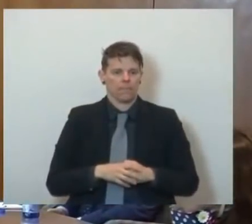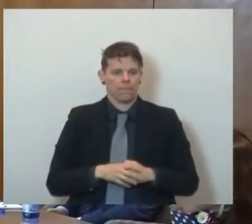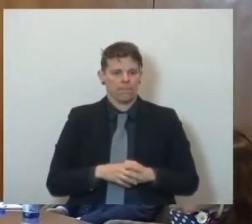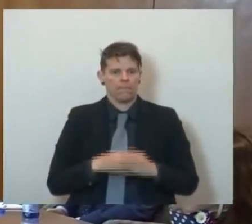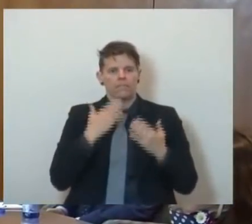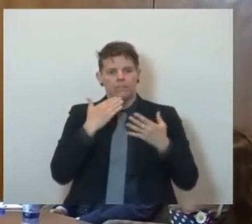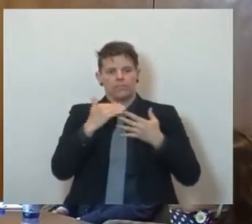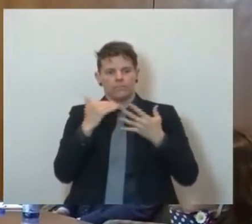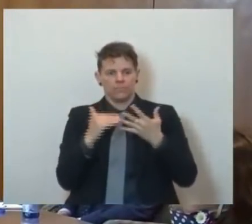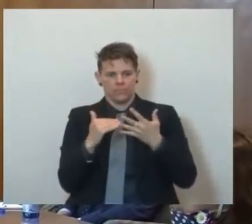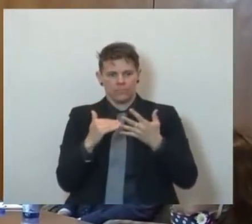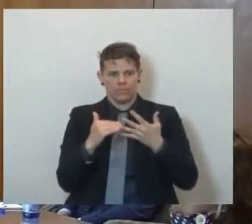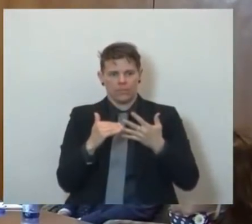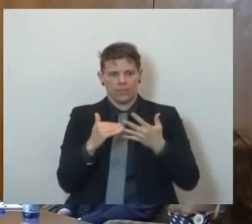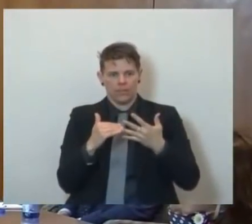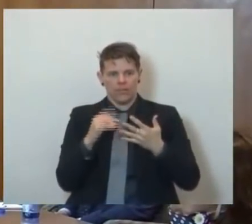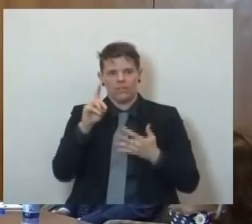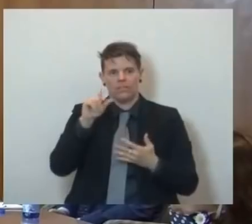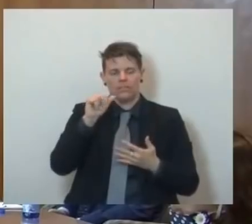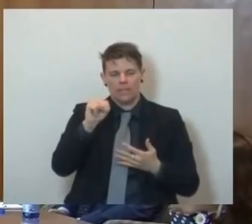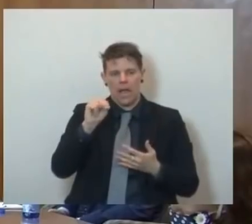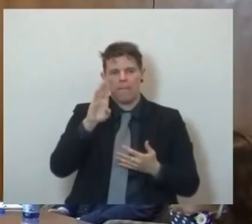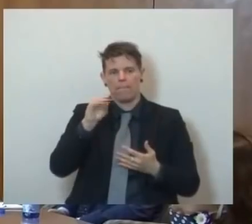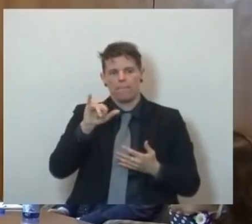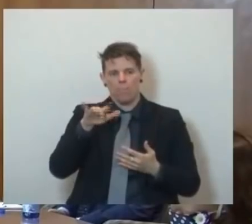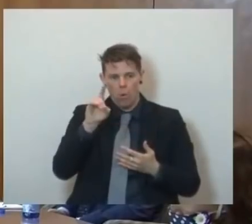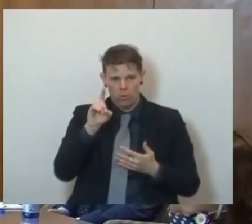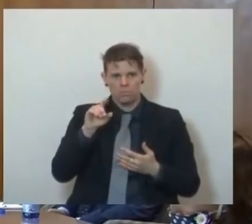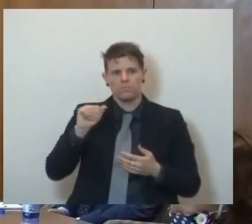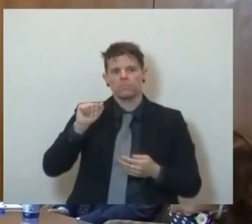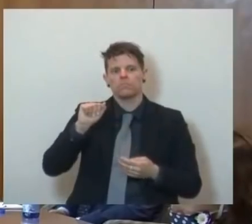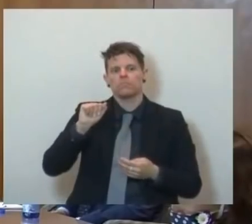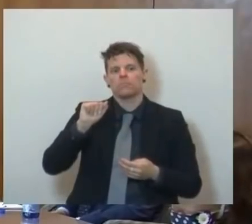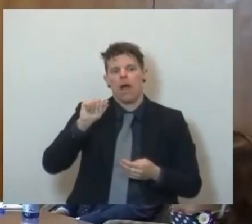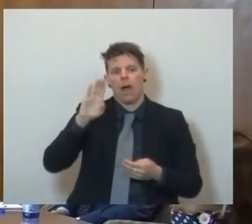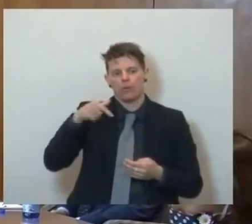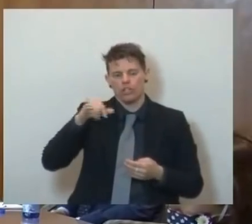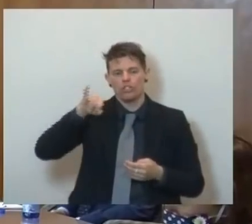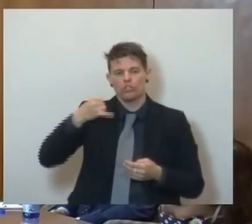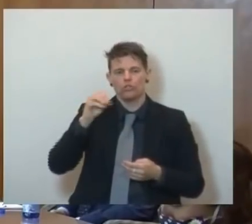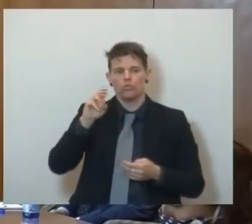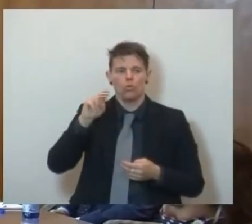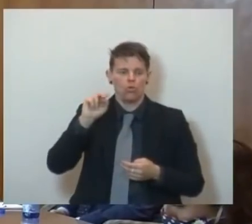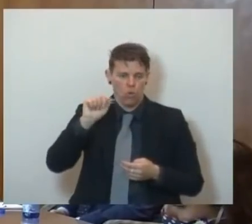Boyd with the Albuquerque Journal. Dan, you are unmuted. Go ahead and ask your question.